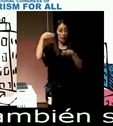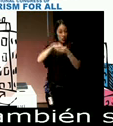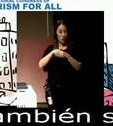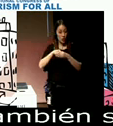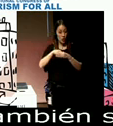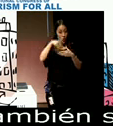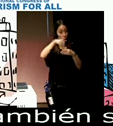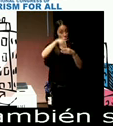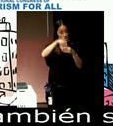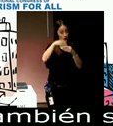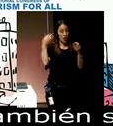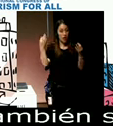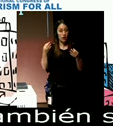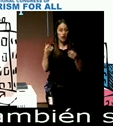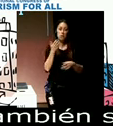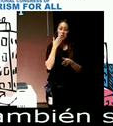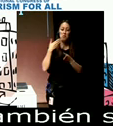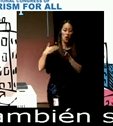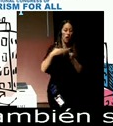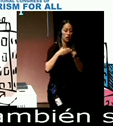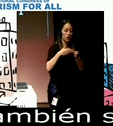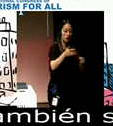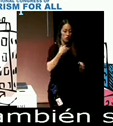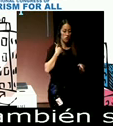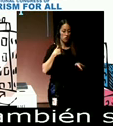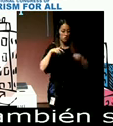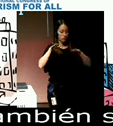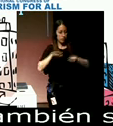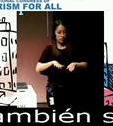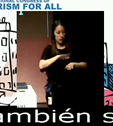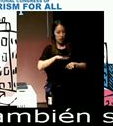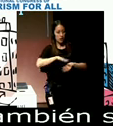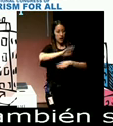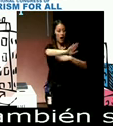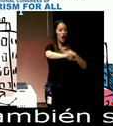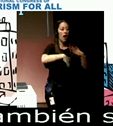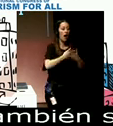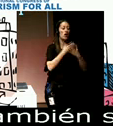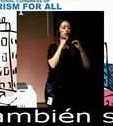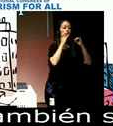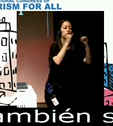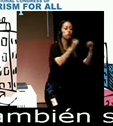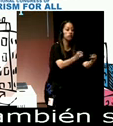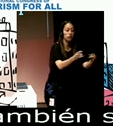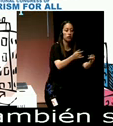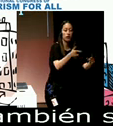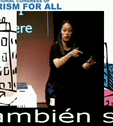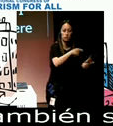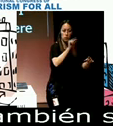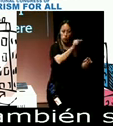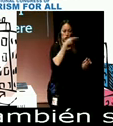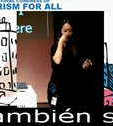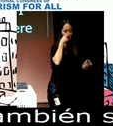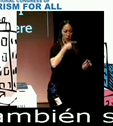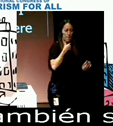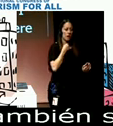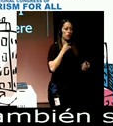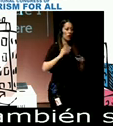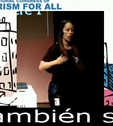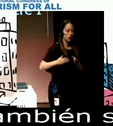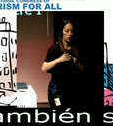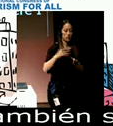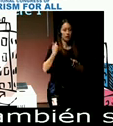the moment and the point of interest where I want to go. I give the itinerary walking